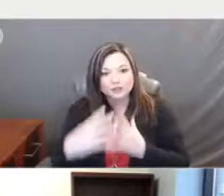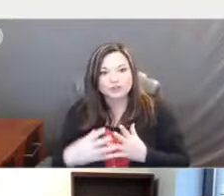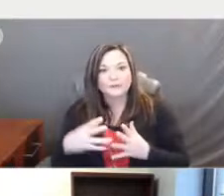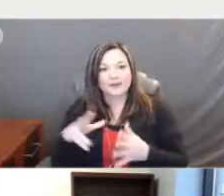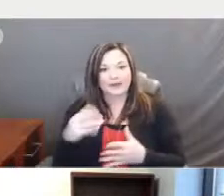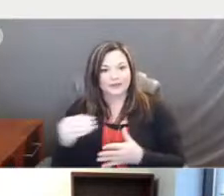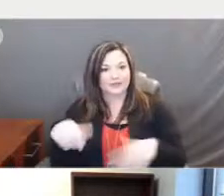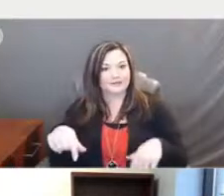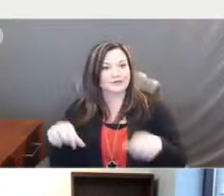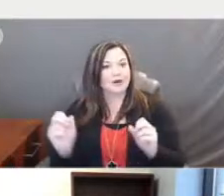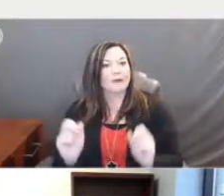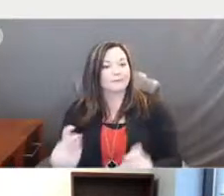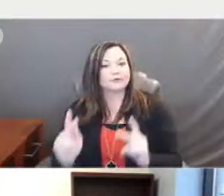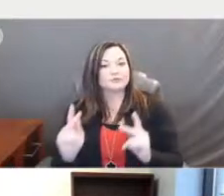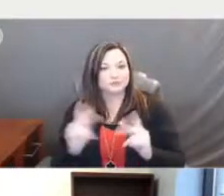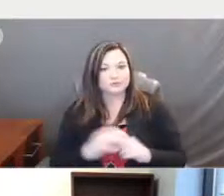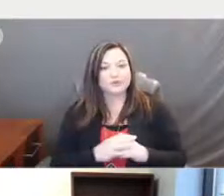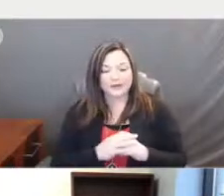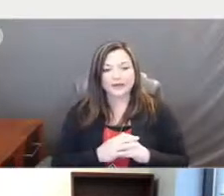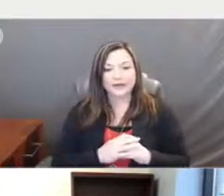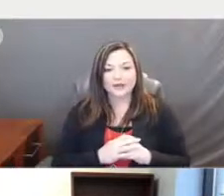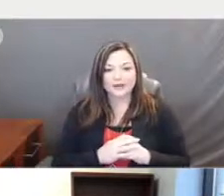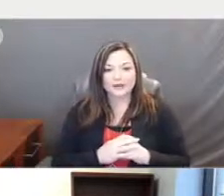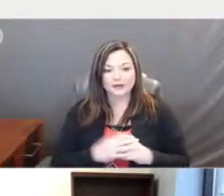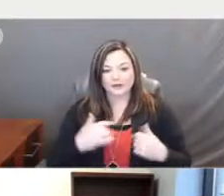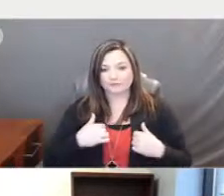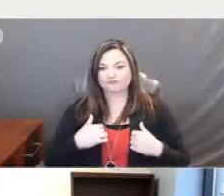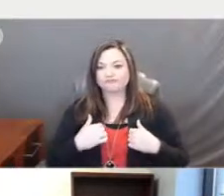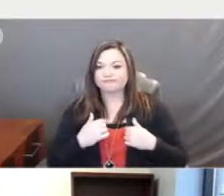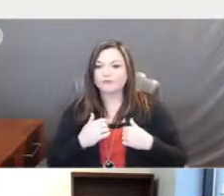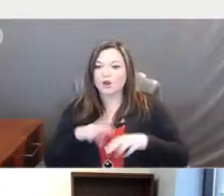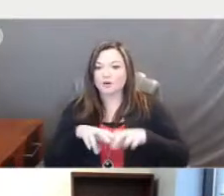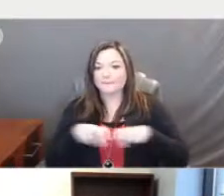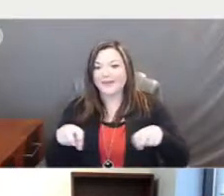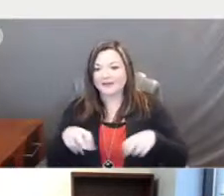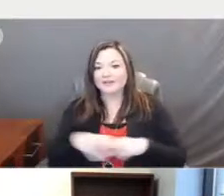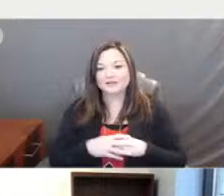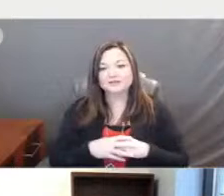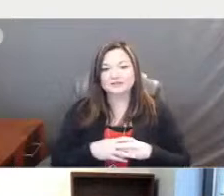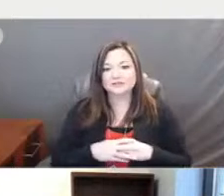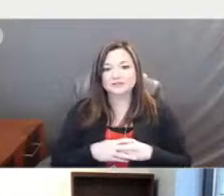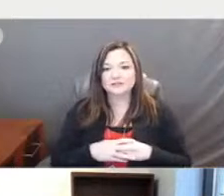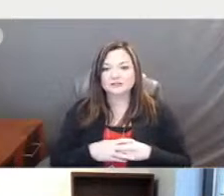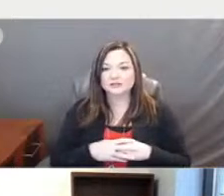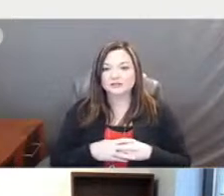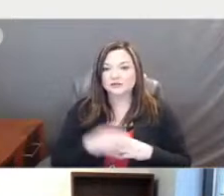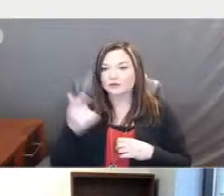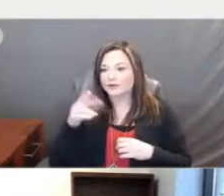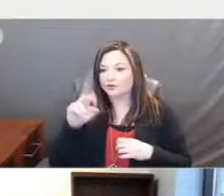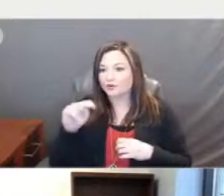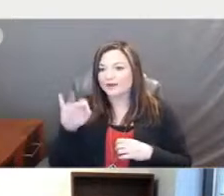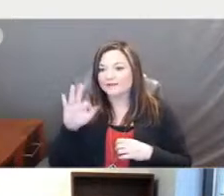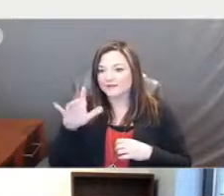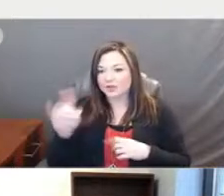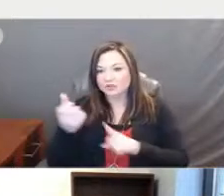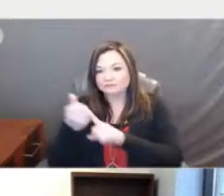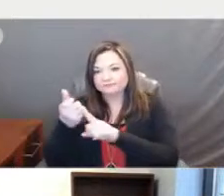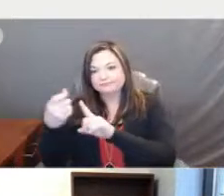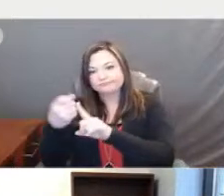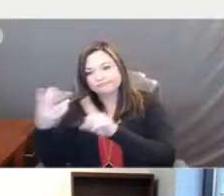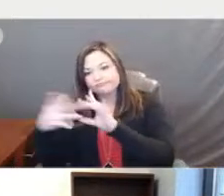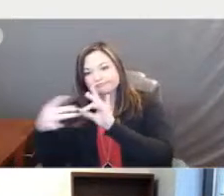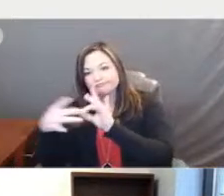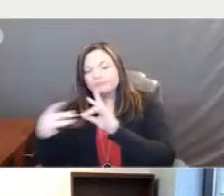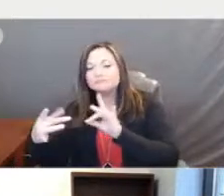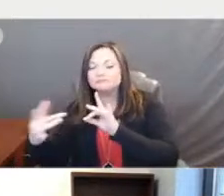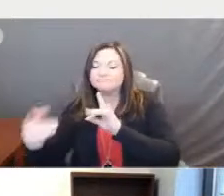opportunity. As each of our panelists have mentioned, as Dr. Greenfield elaborated, this past